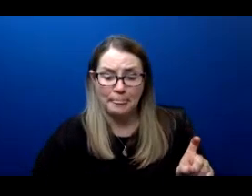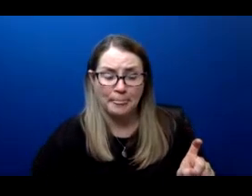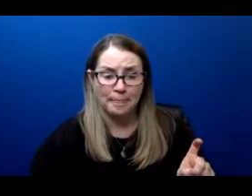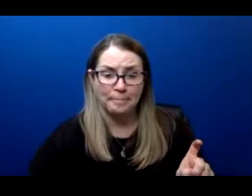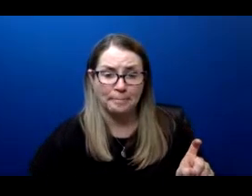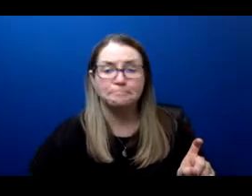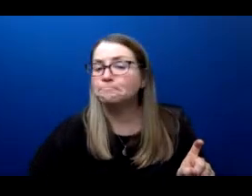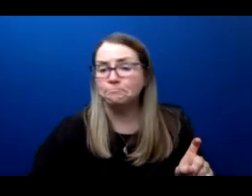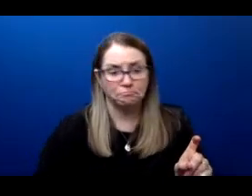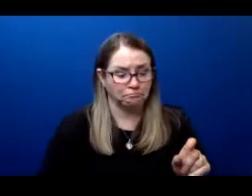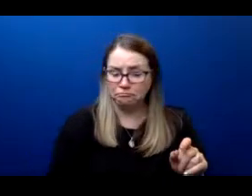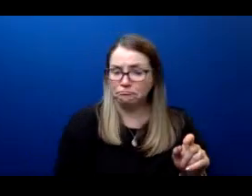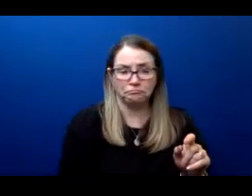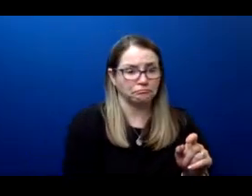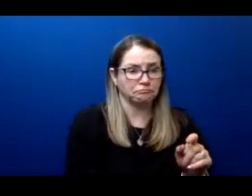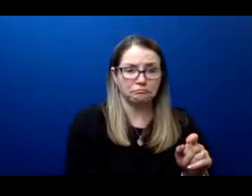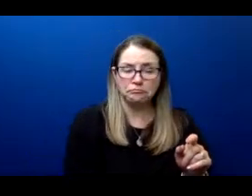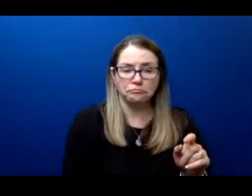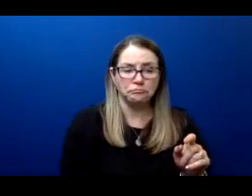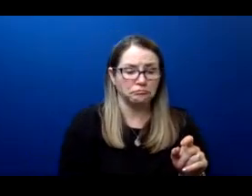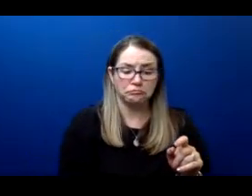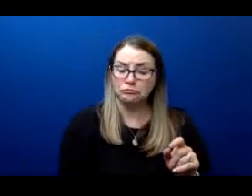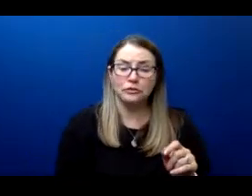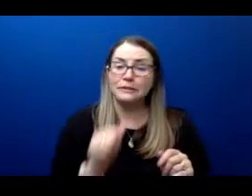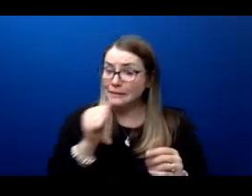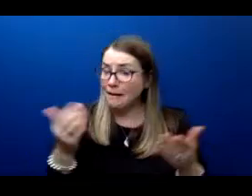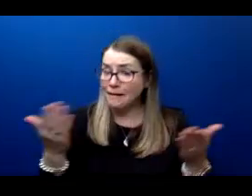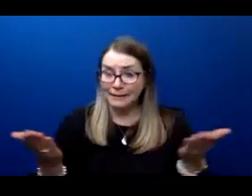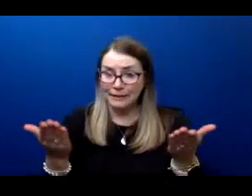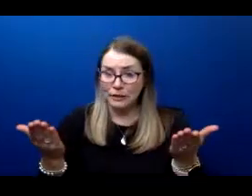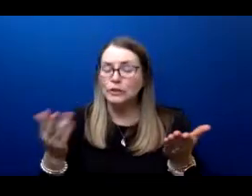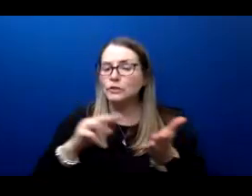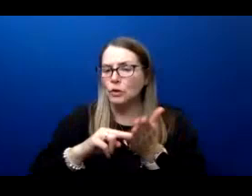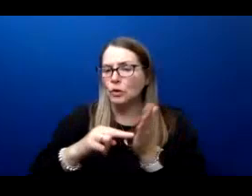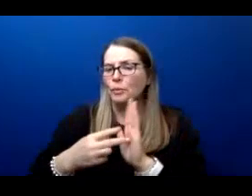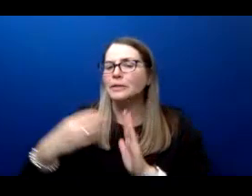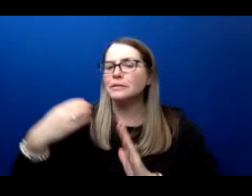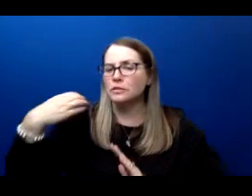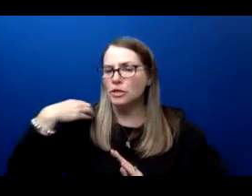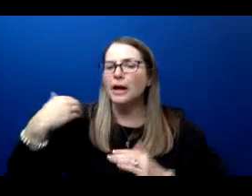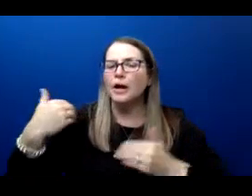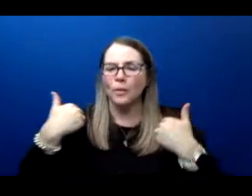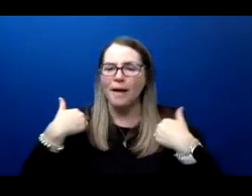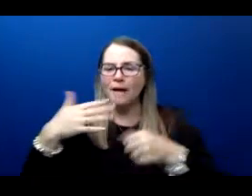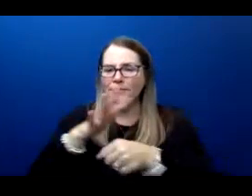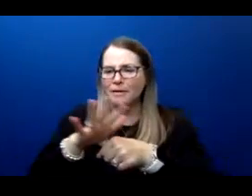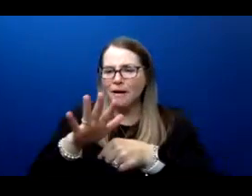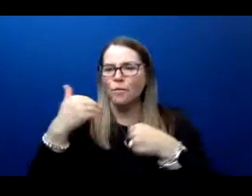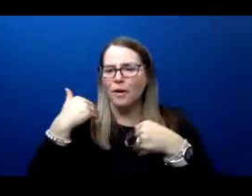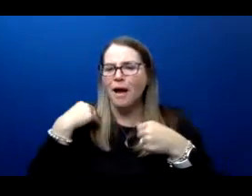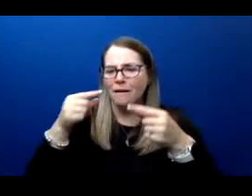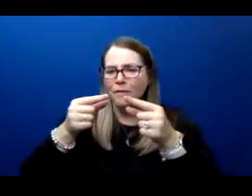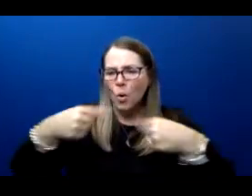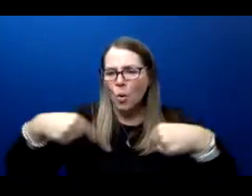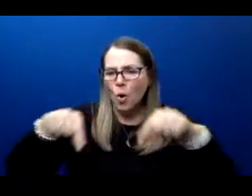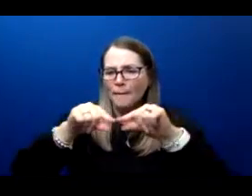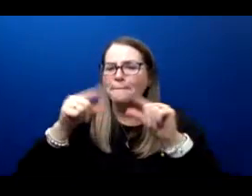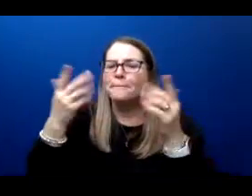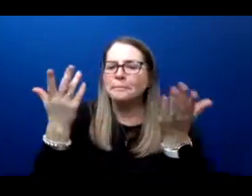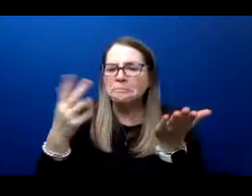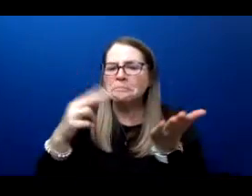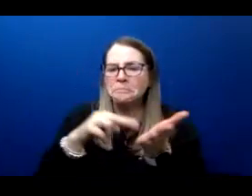It appears she has not joined. And with that, Mr. Chair, we do have quorum. And I believe that you are able